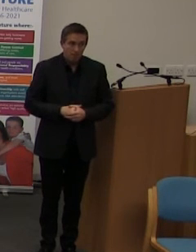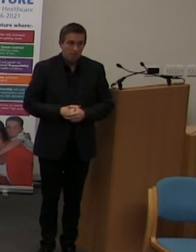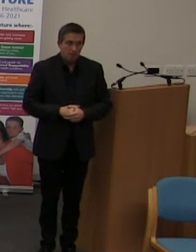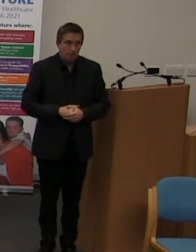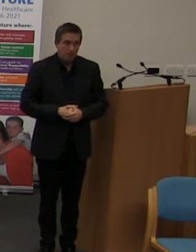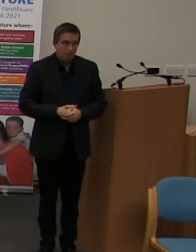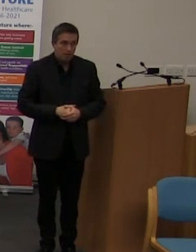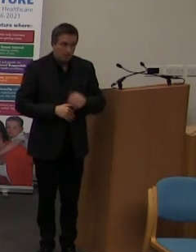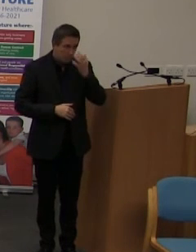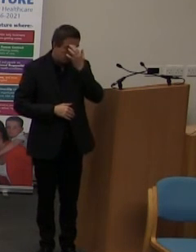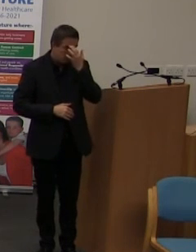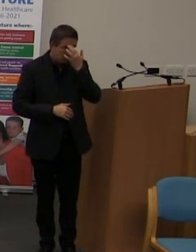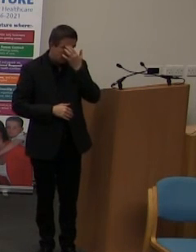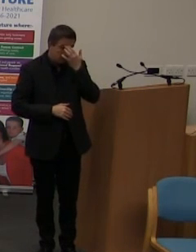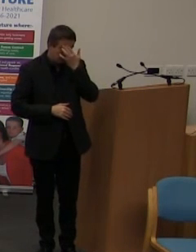lot of detail, but obviously